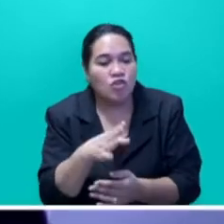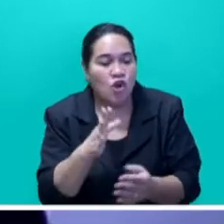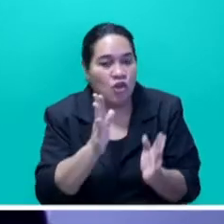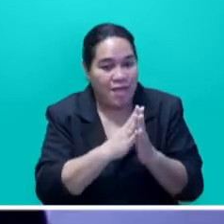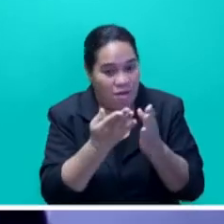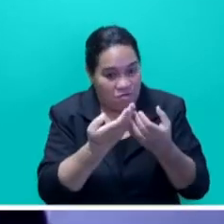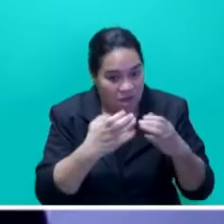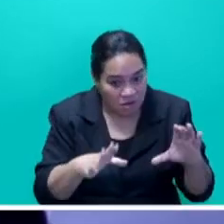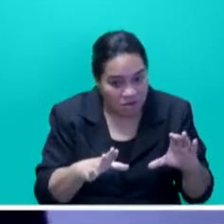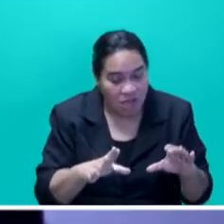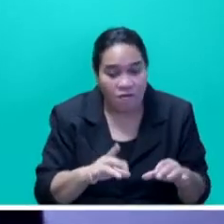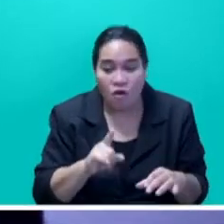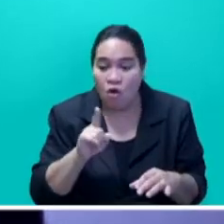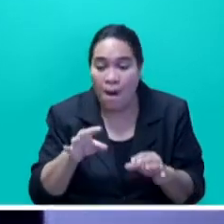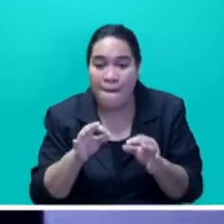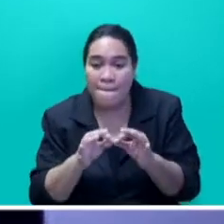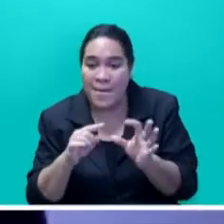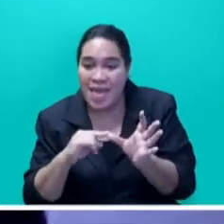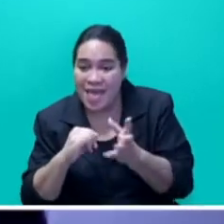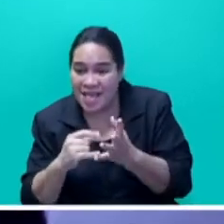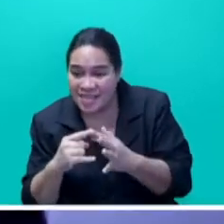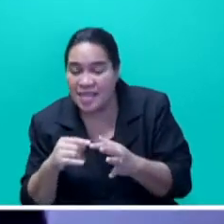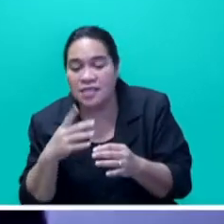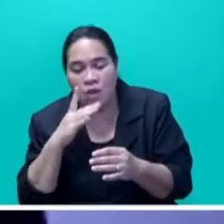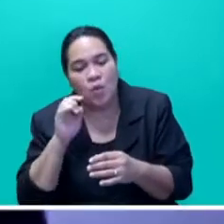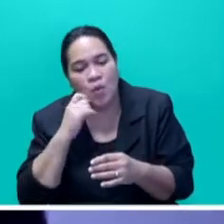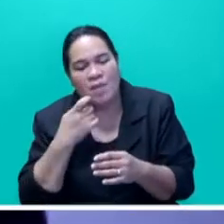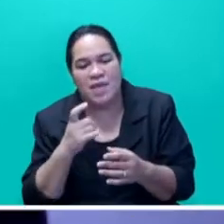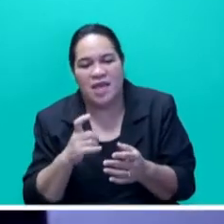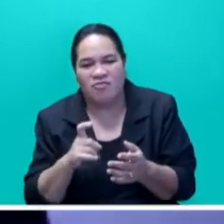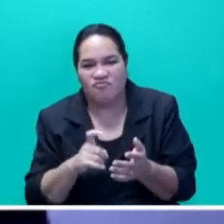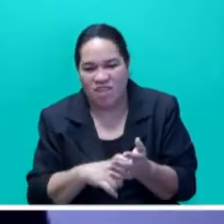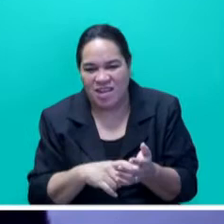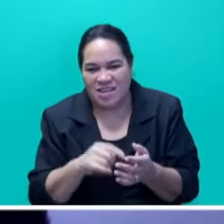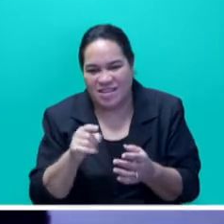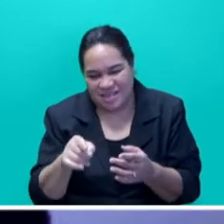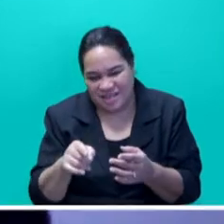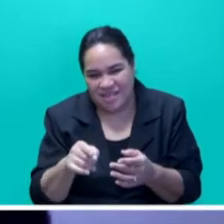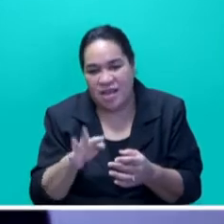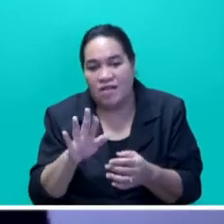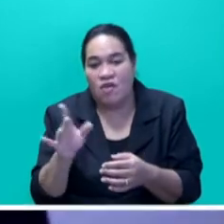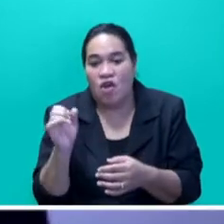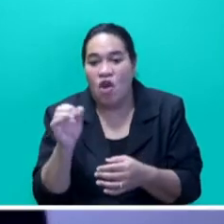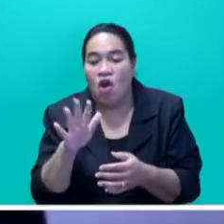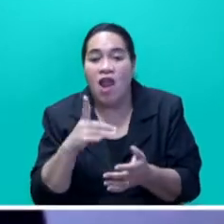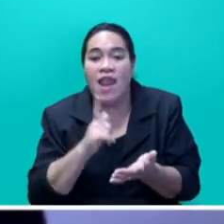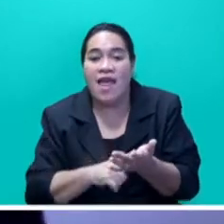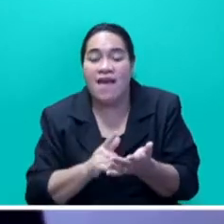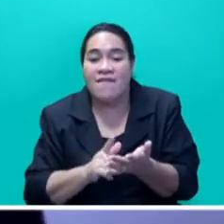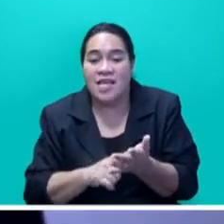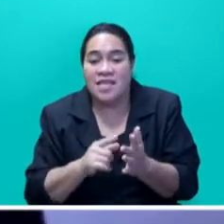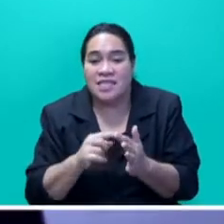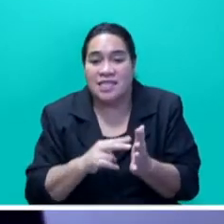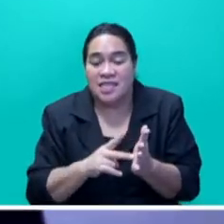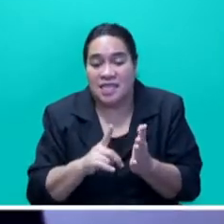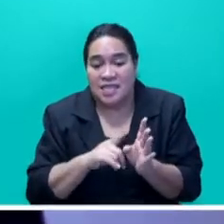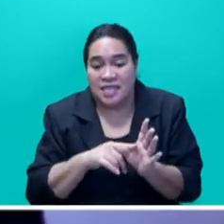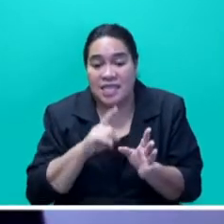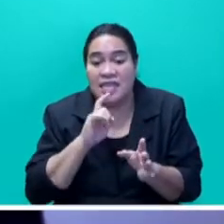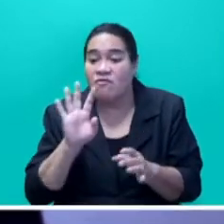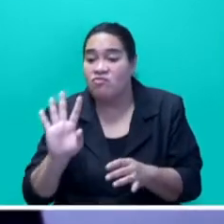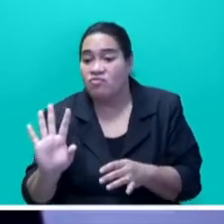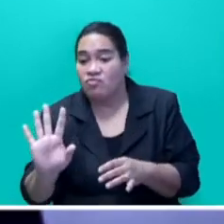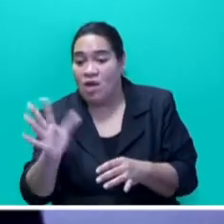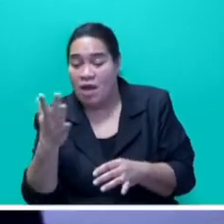the base and stand will be credited and offset against the vehicle renewal levies, which means when a PSV operator